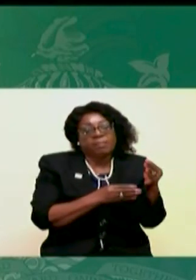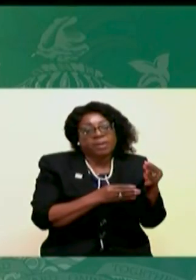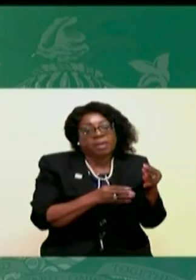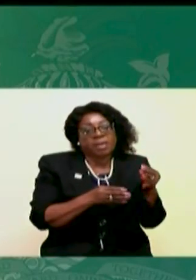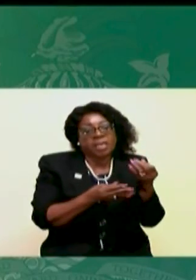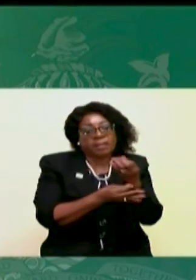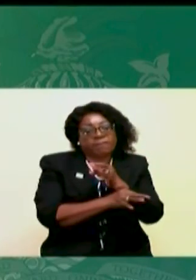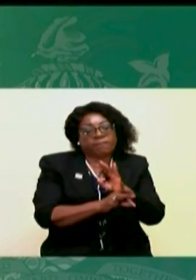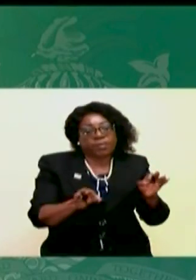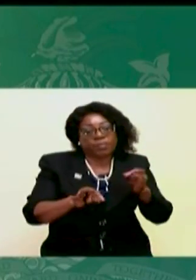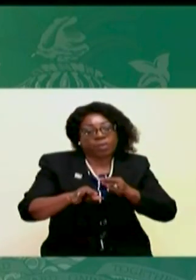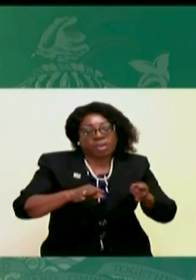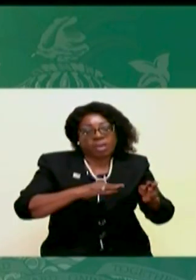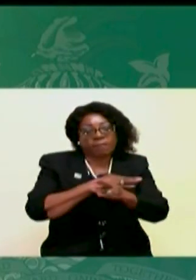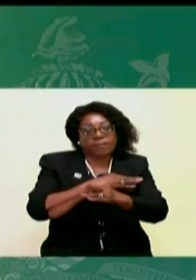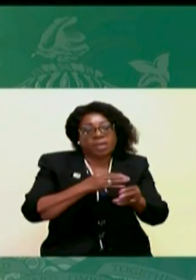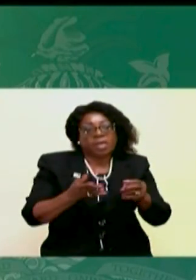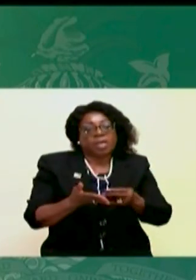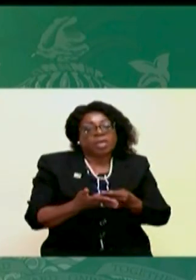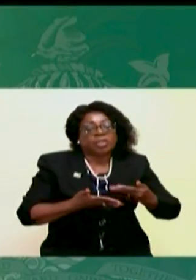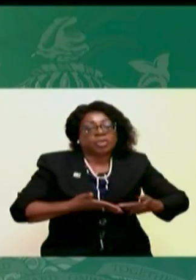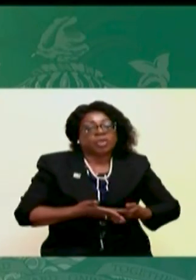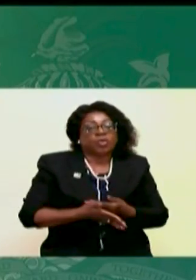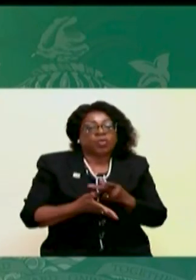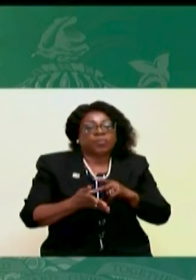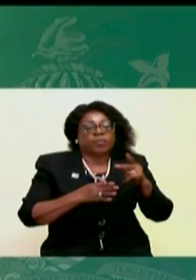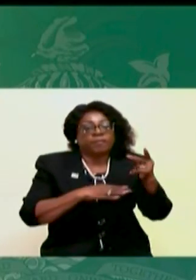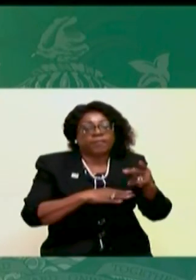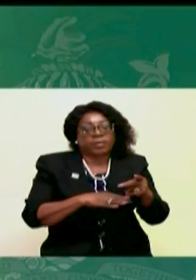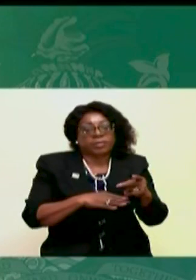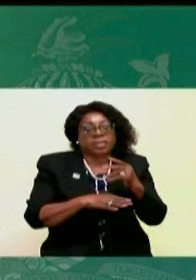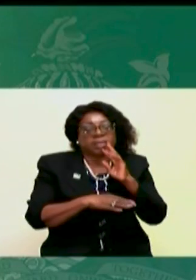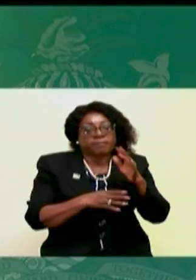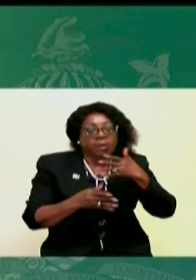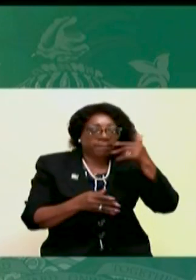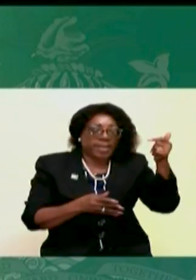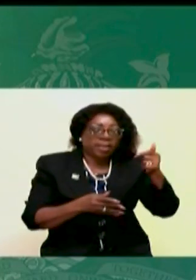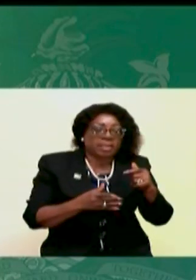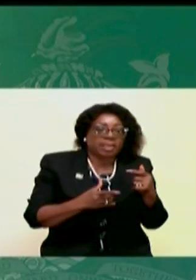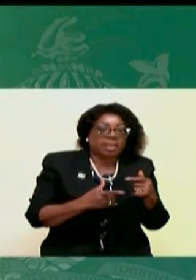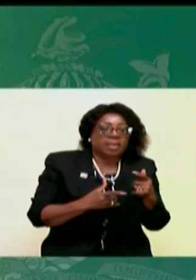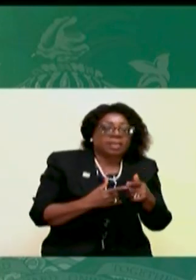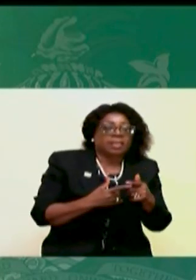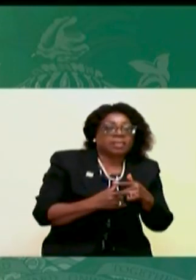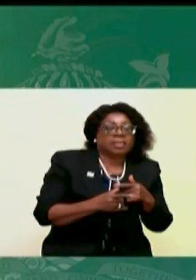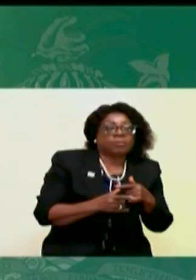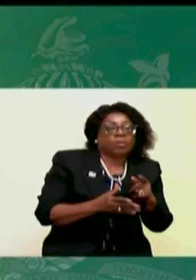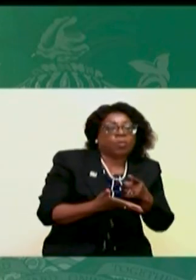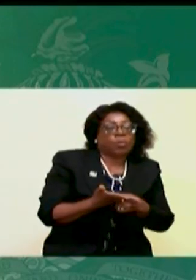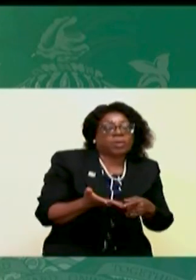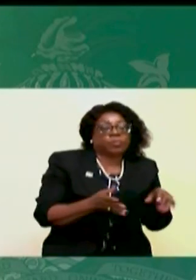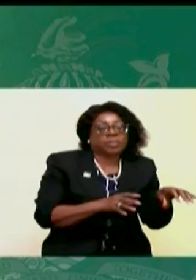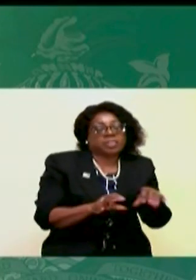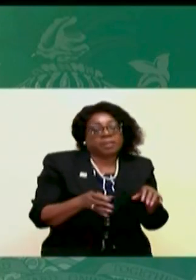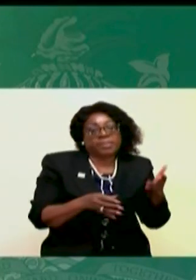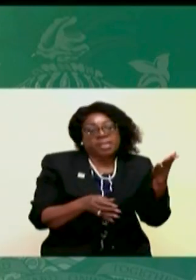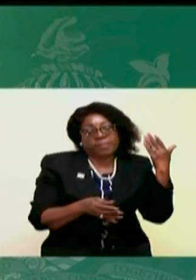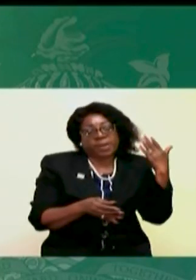Senator Thompson said the new project is far better than the proposed wind development that was touted by the former administration for the resort.